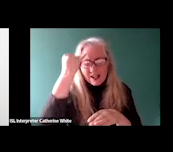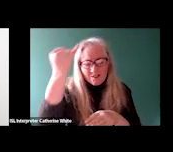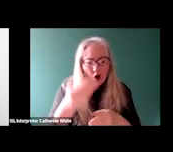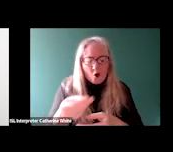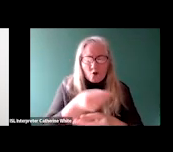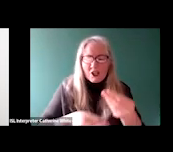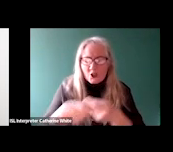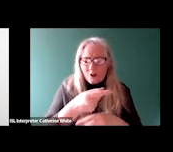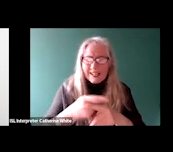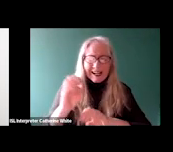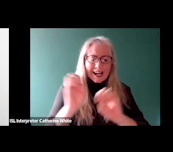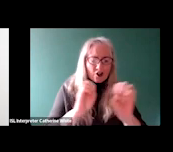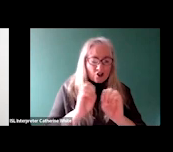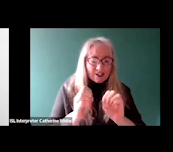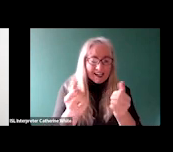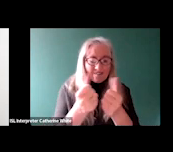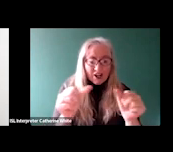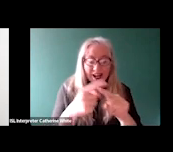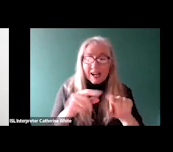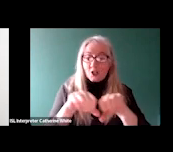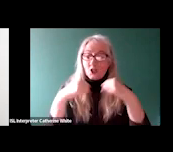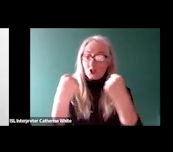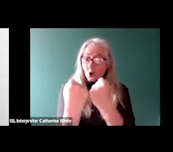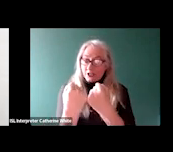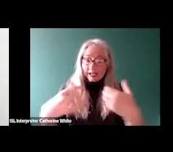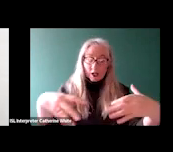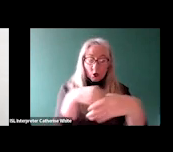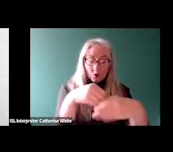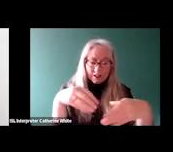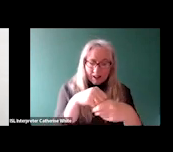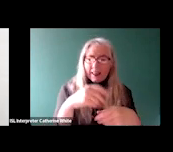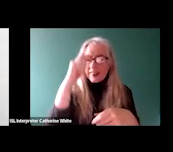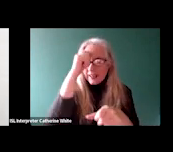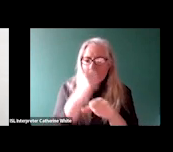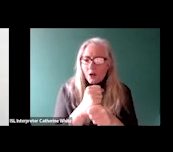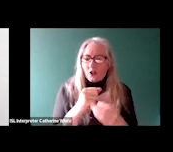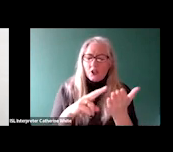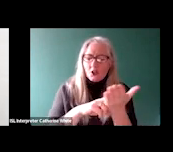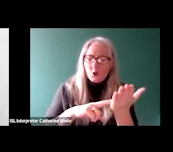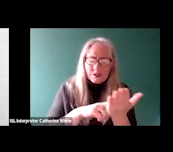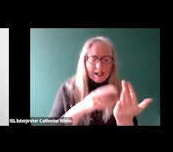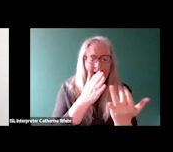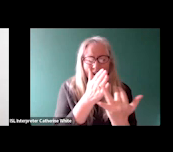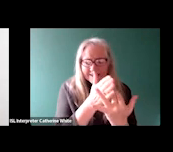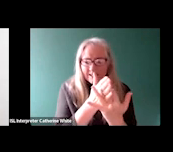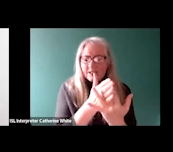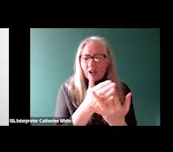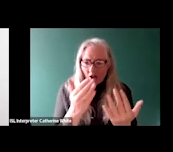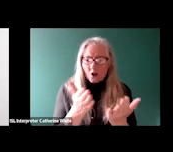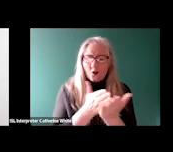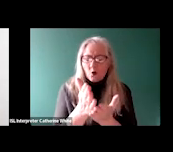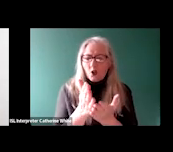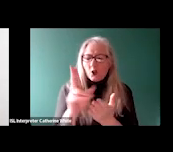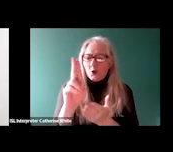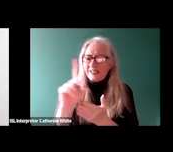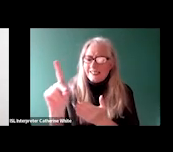and socially inclusive. But also, of course, by taking on board accessibility and usability of the built environment through a universal design approach,